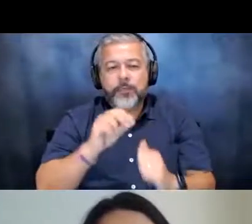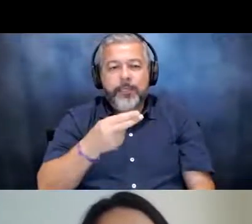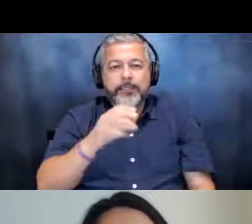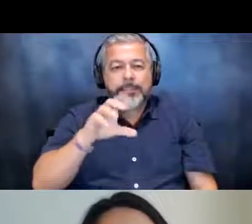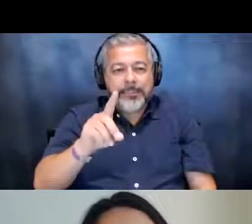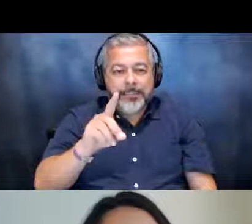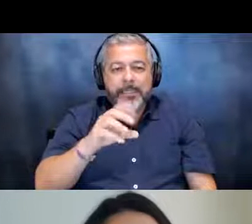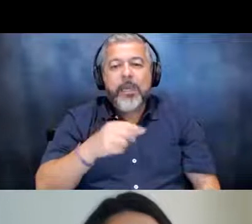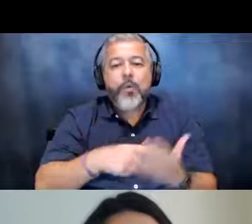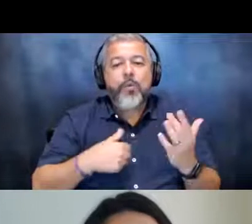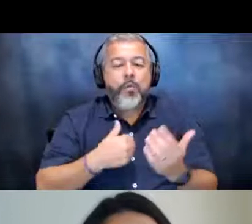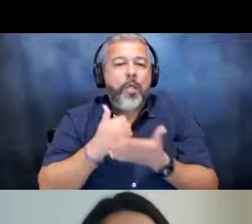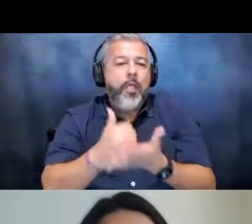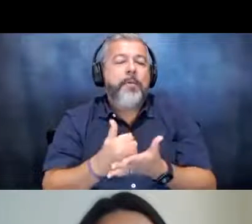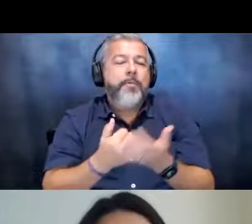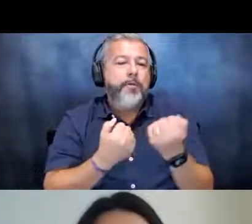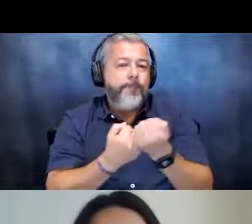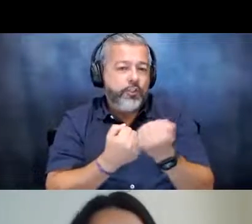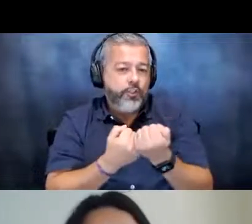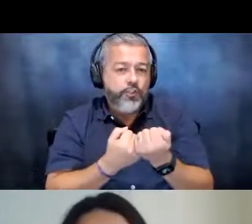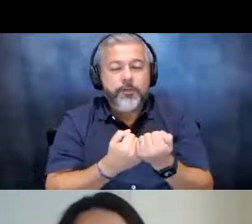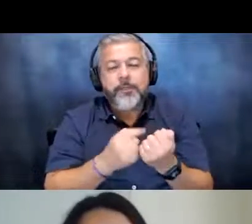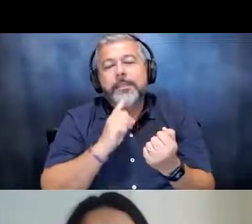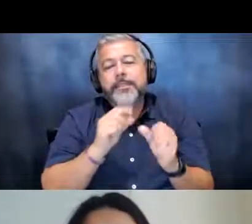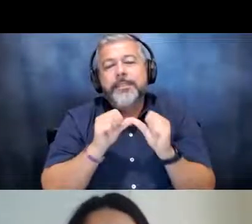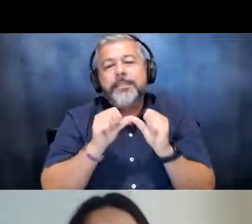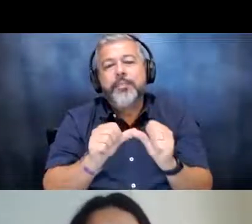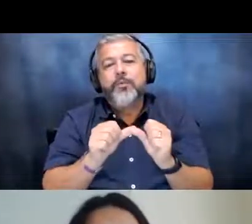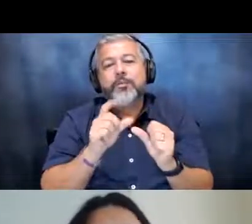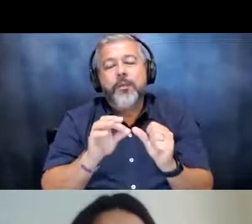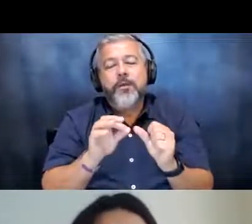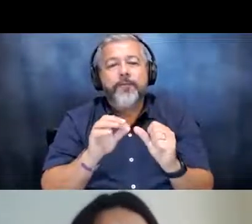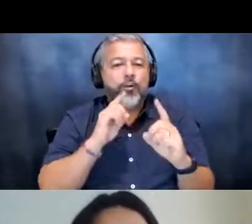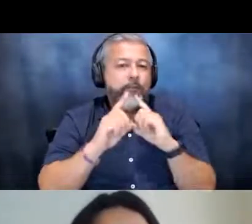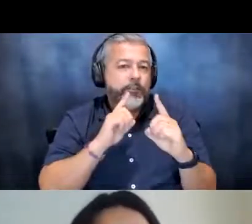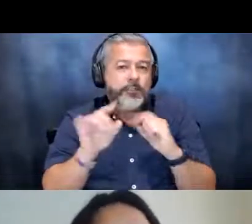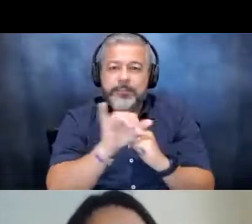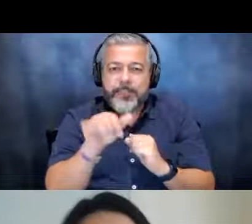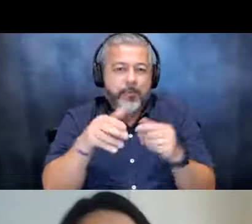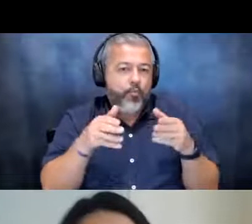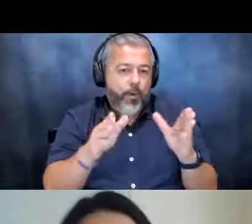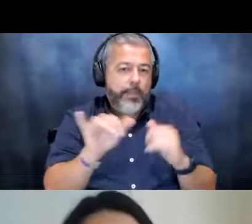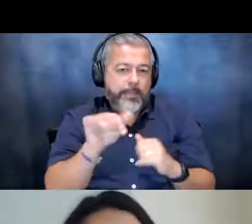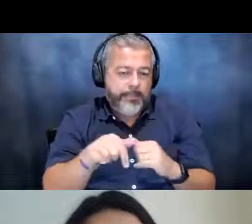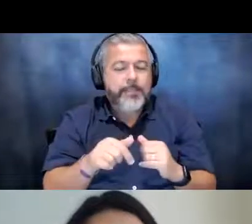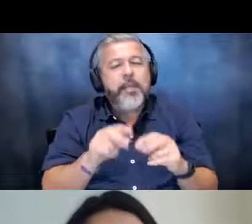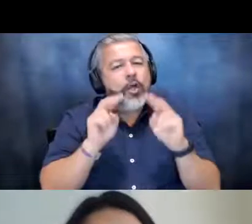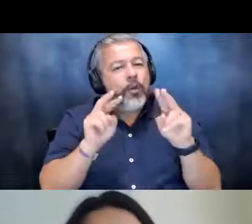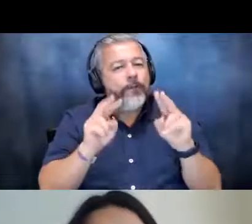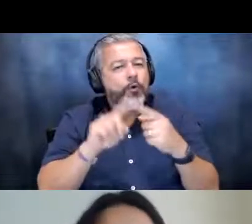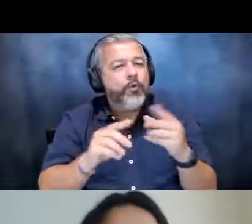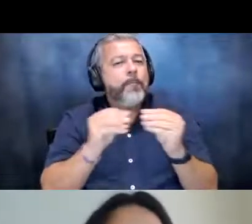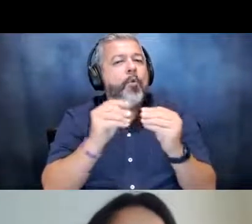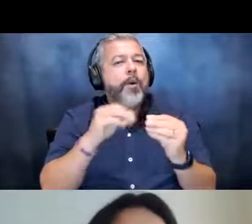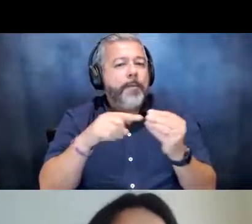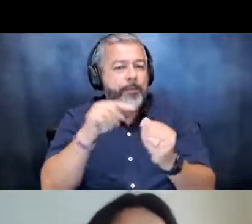help foster is a continuation of conversations just like this. So please look forward to more of that. We